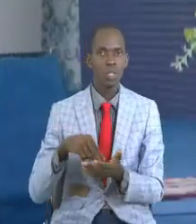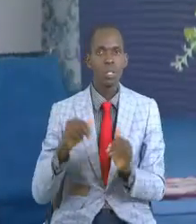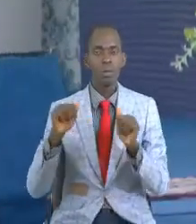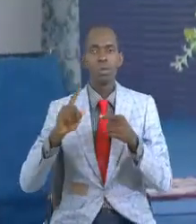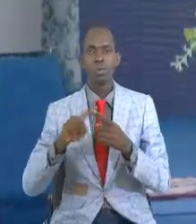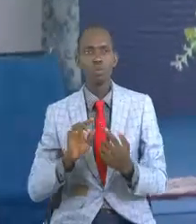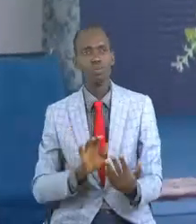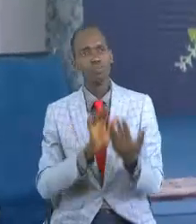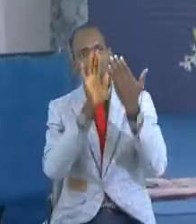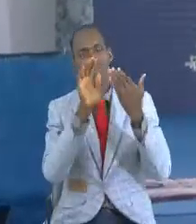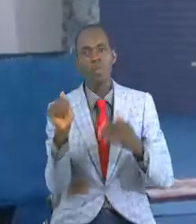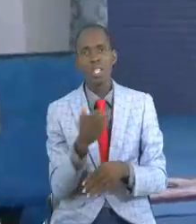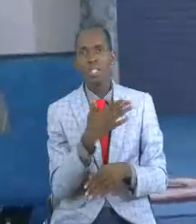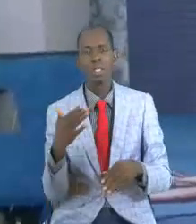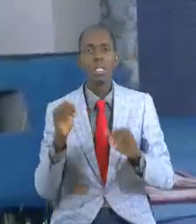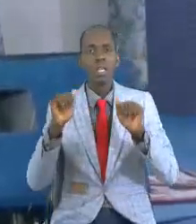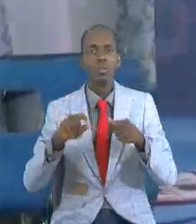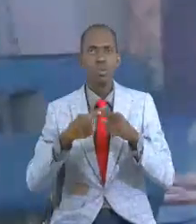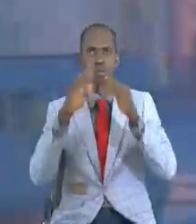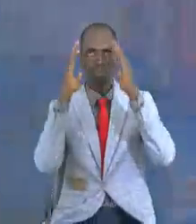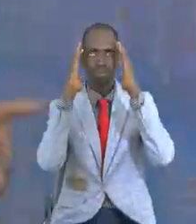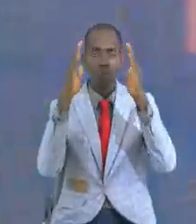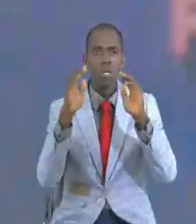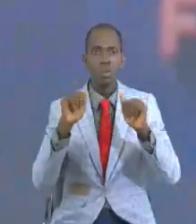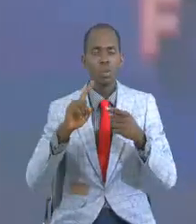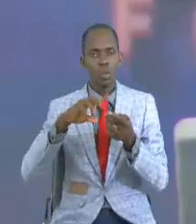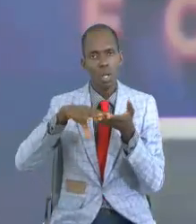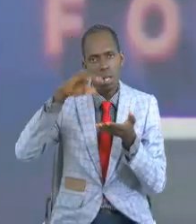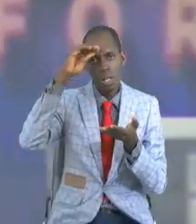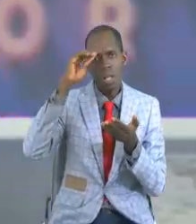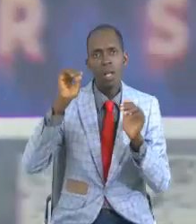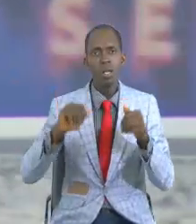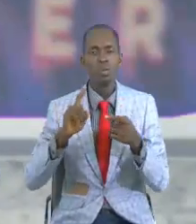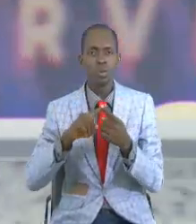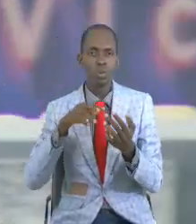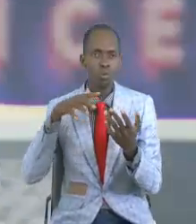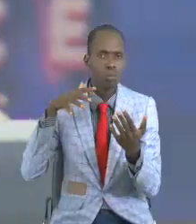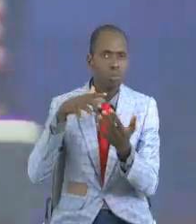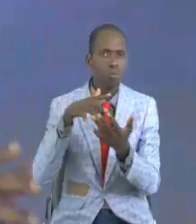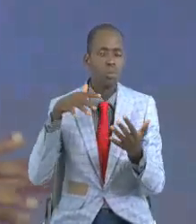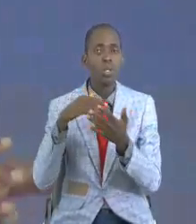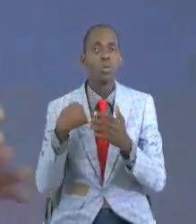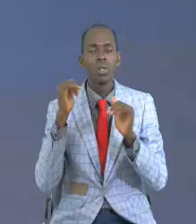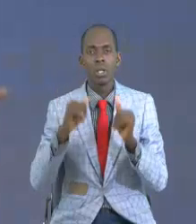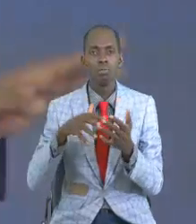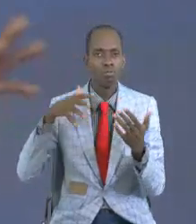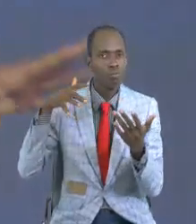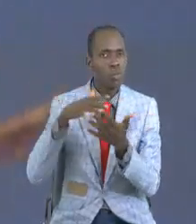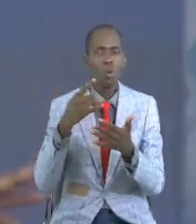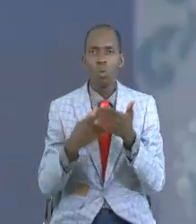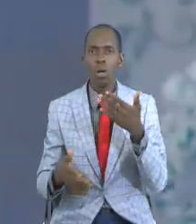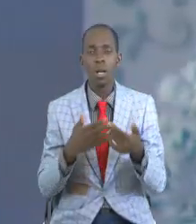anything, able to focus, able to learn, able to study, and we can study whatever they